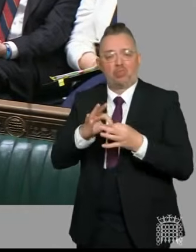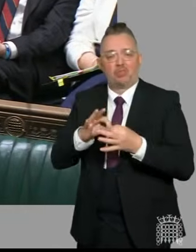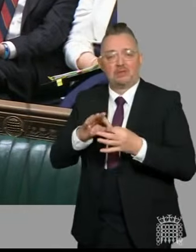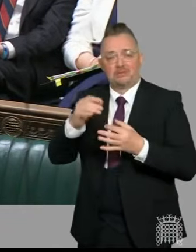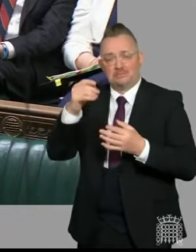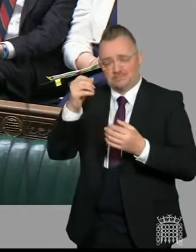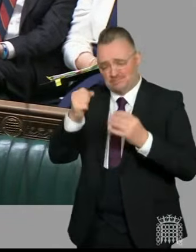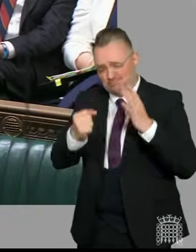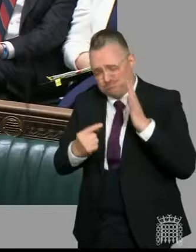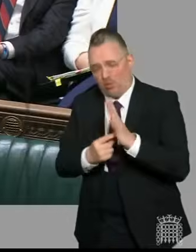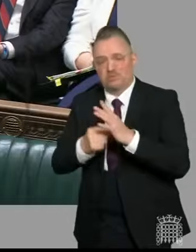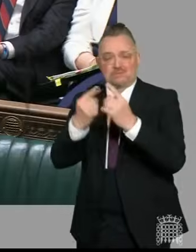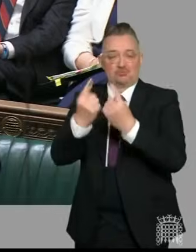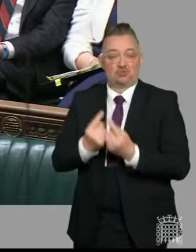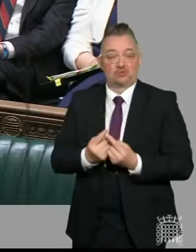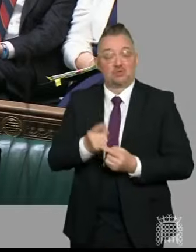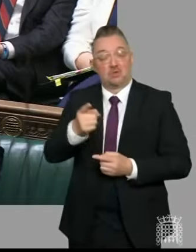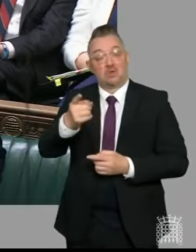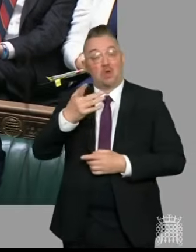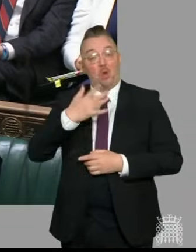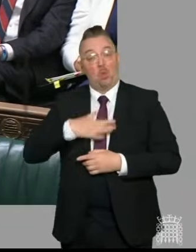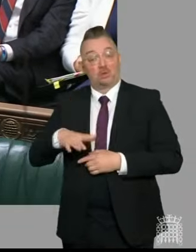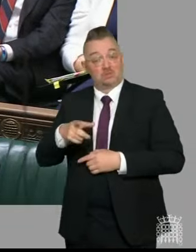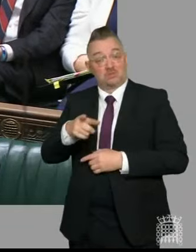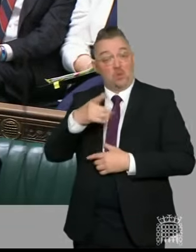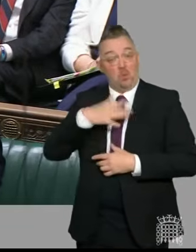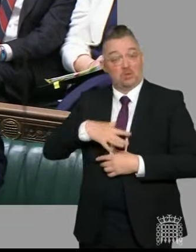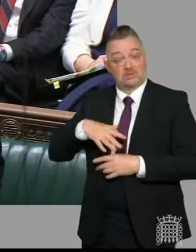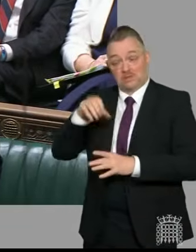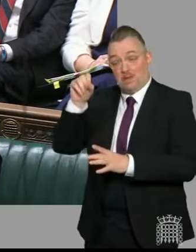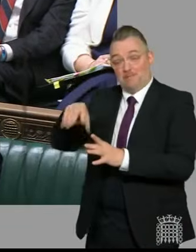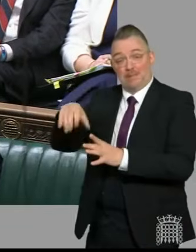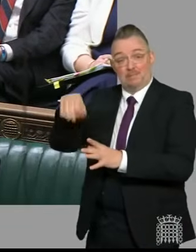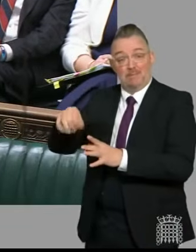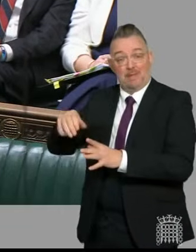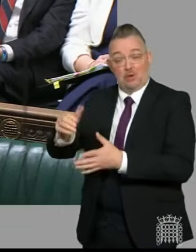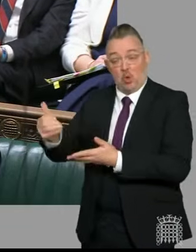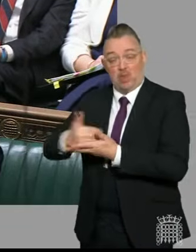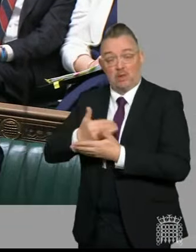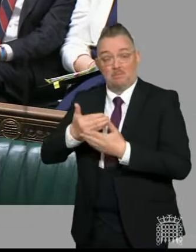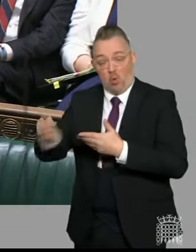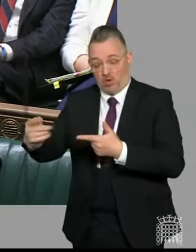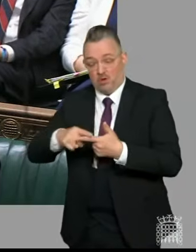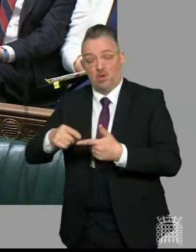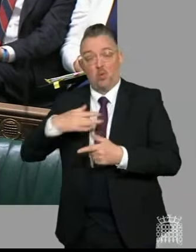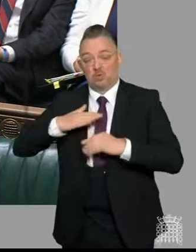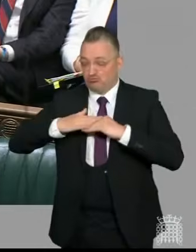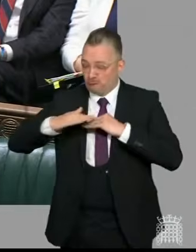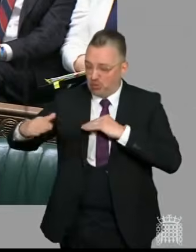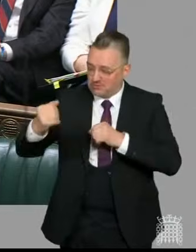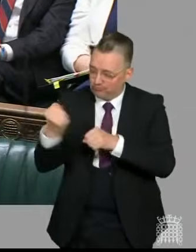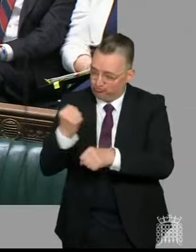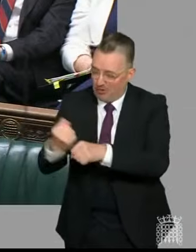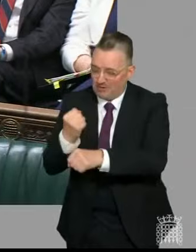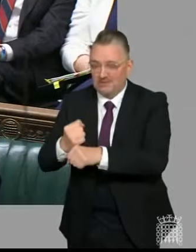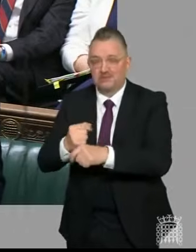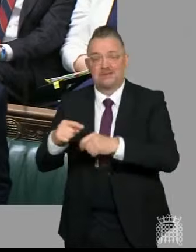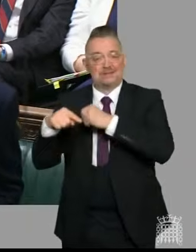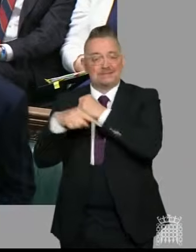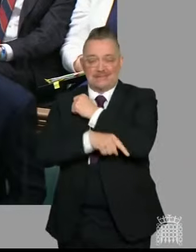bin collections, more potholes filled, lower debt, and lower council tax,